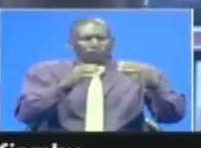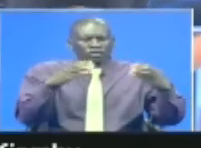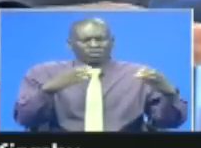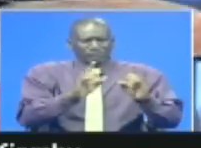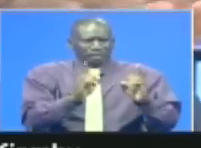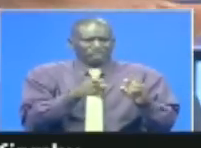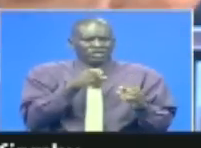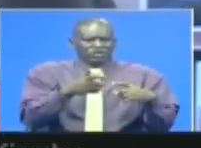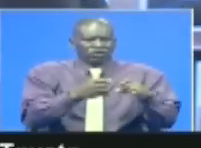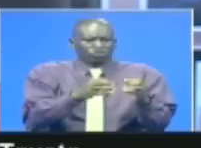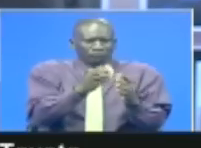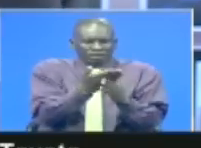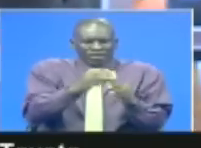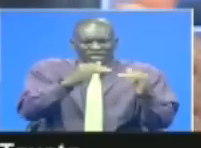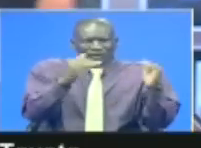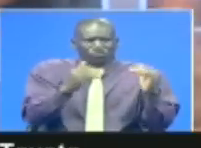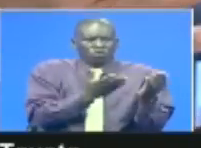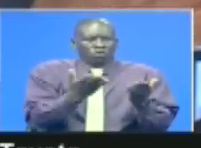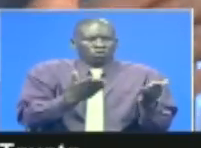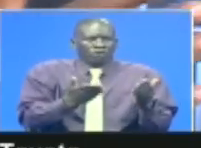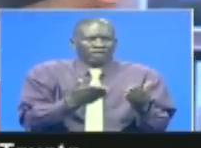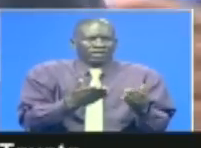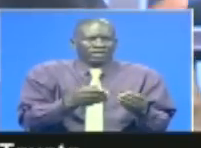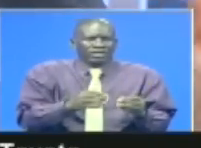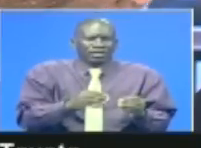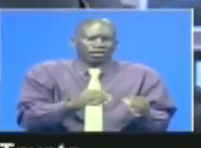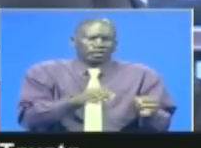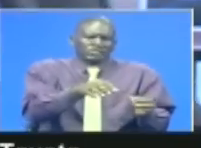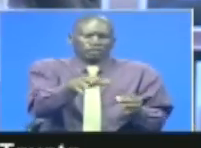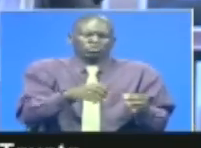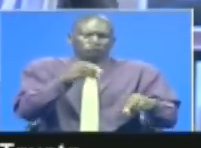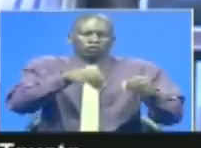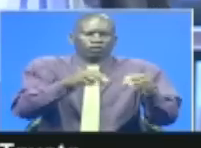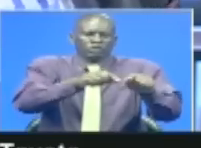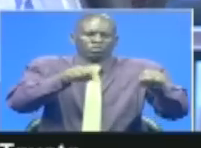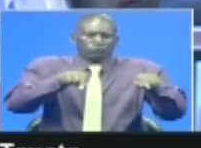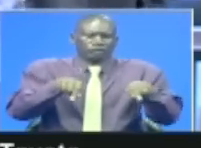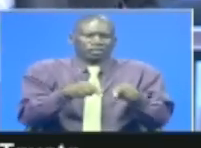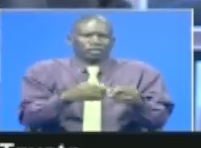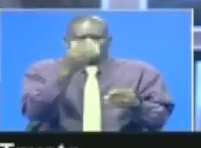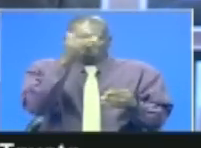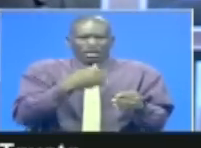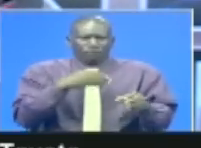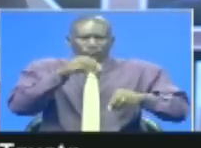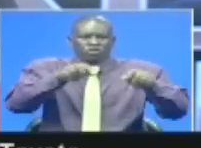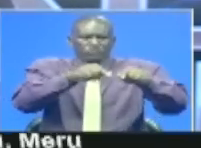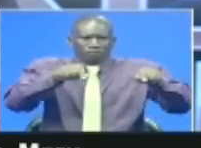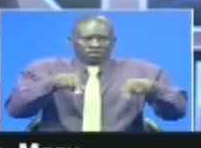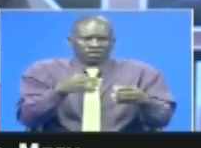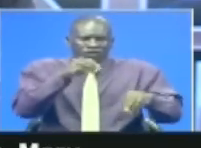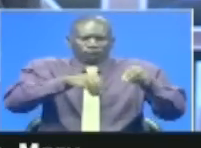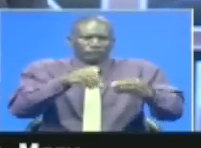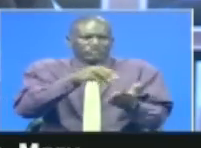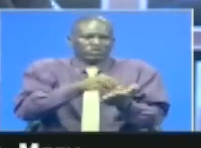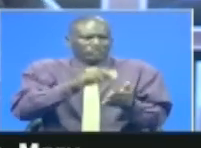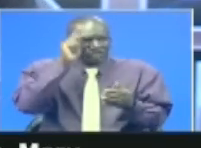from the mid level where disbursement of ballot boxes. Why would we have ballot boxes in some polling stations in